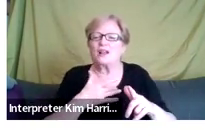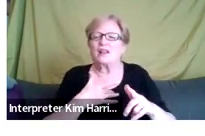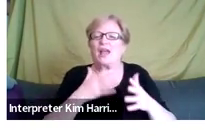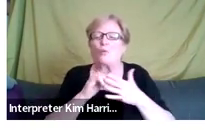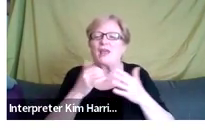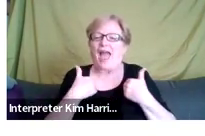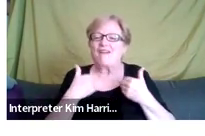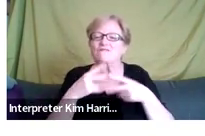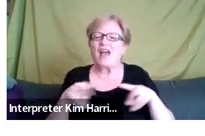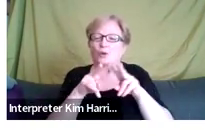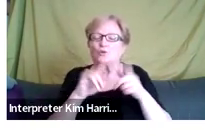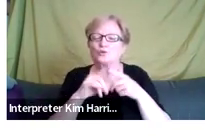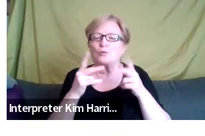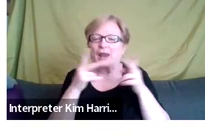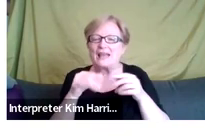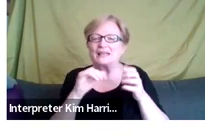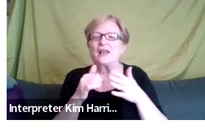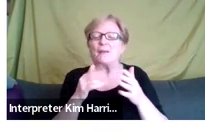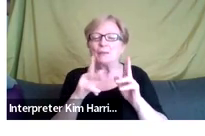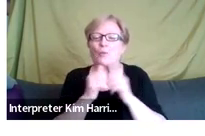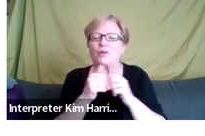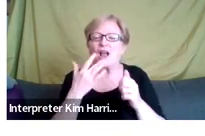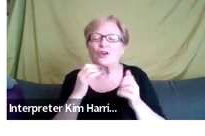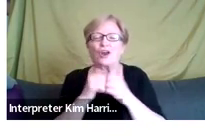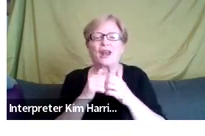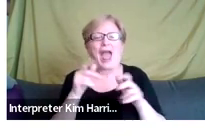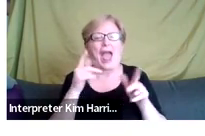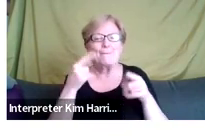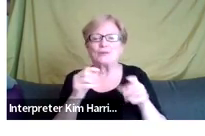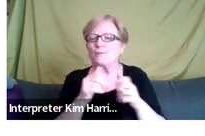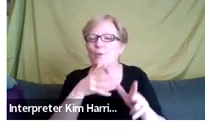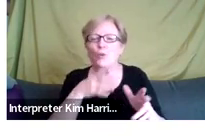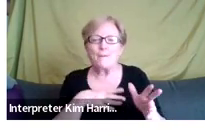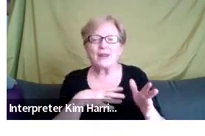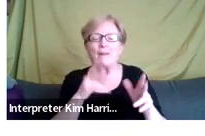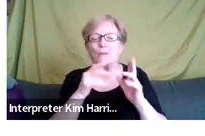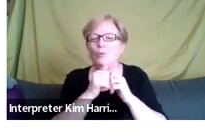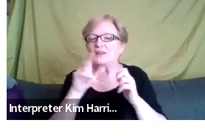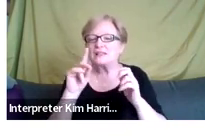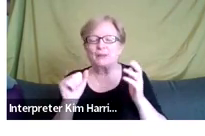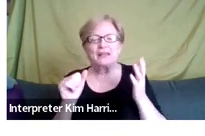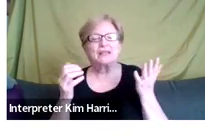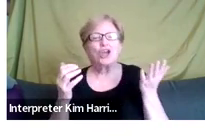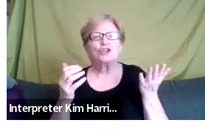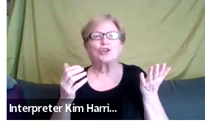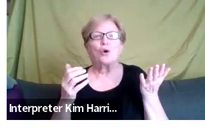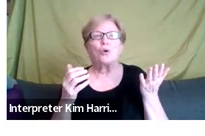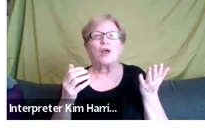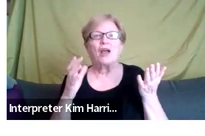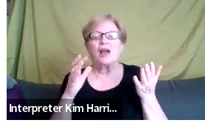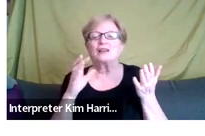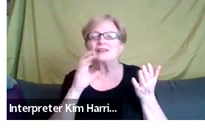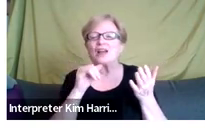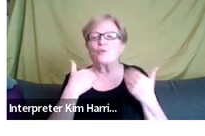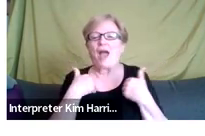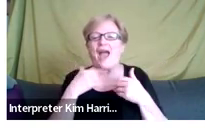but it also happens to us as women, and it also happens to us as people with disabilities. So to that intersectionality of all